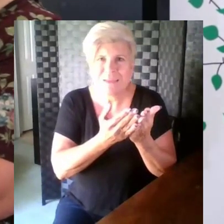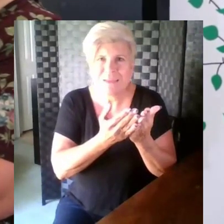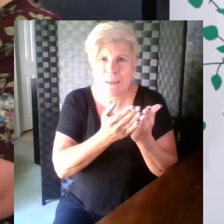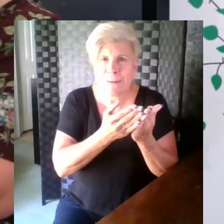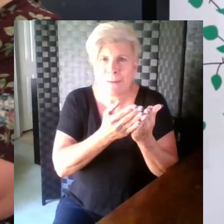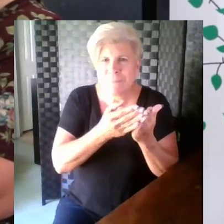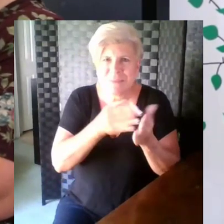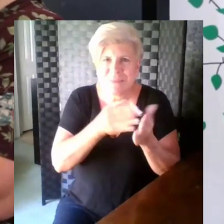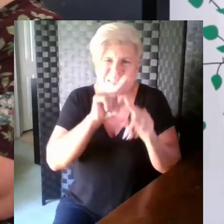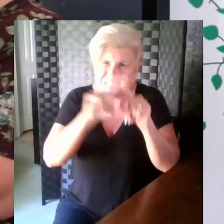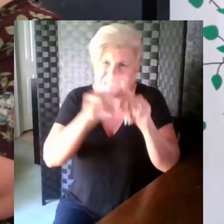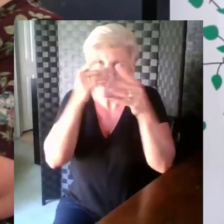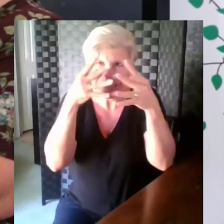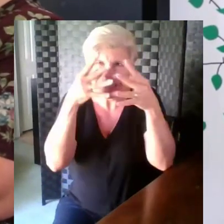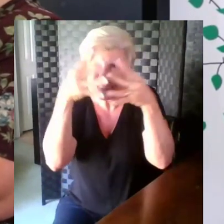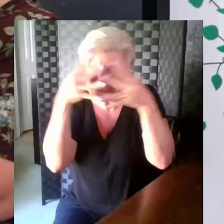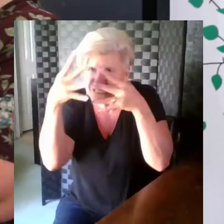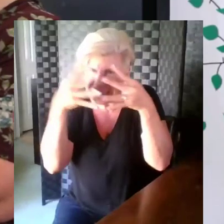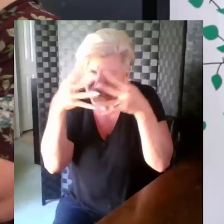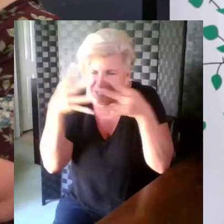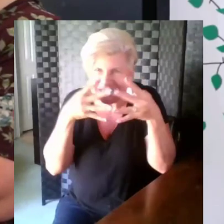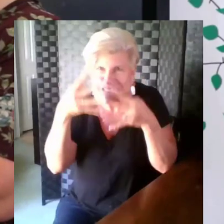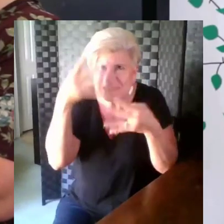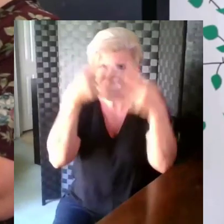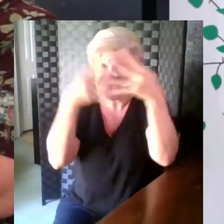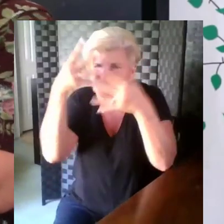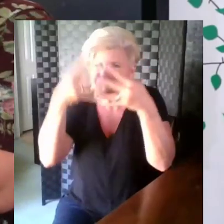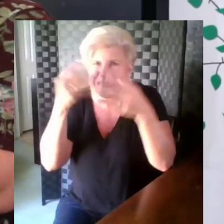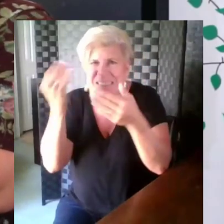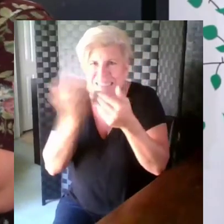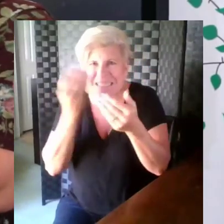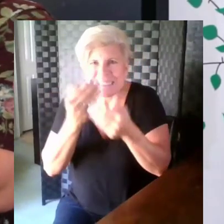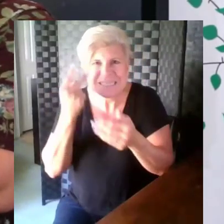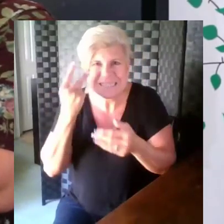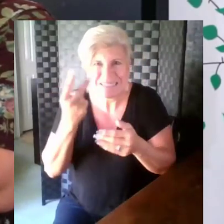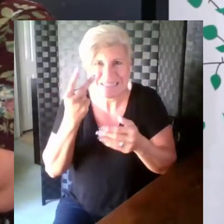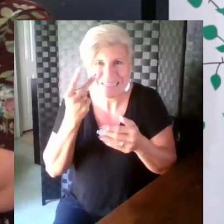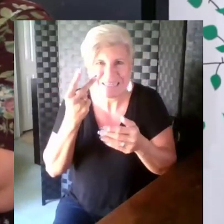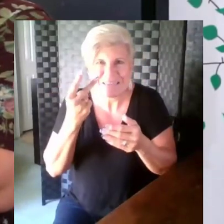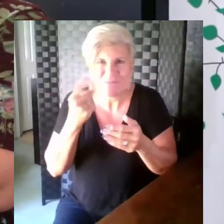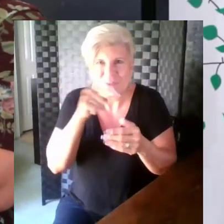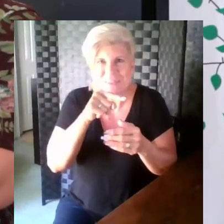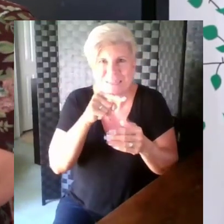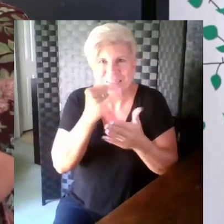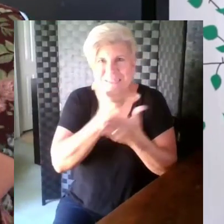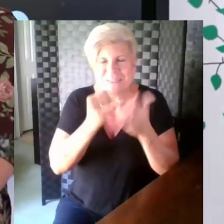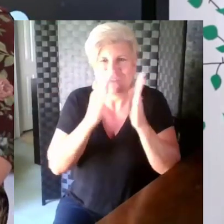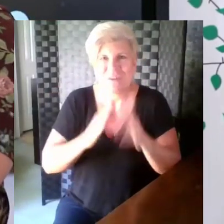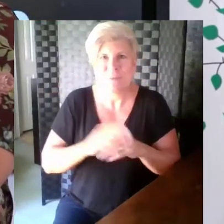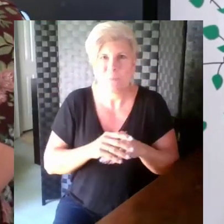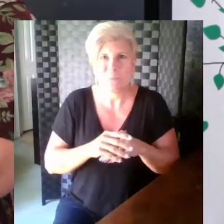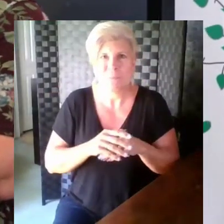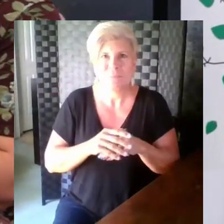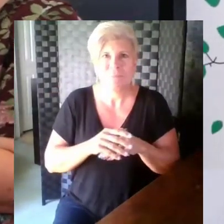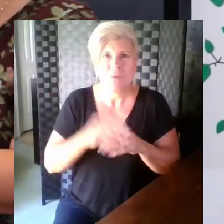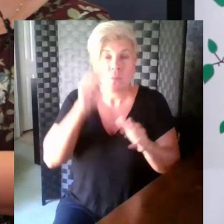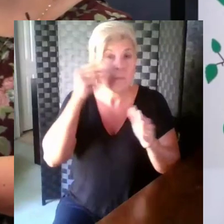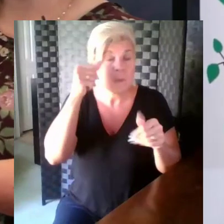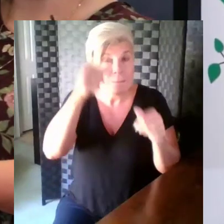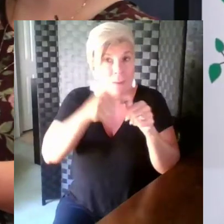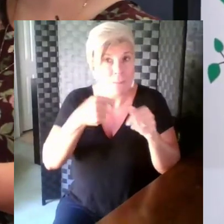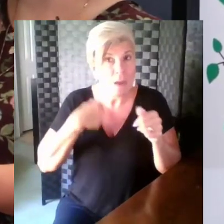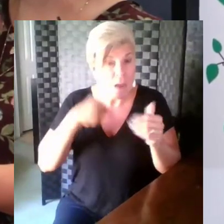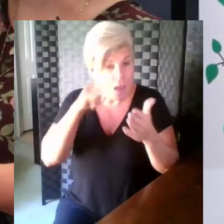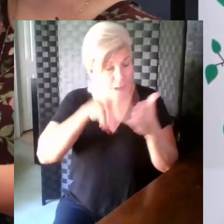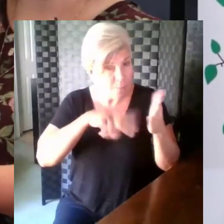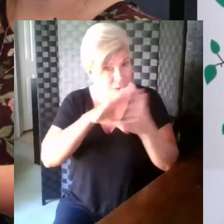of pixelated, and they're very easy to distinguish for this particular illustrator. So remember,